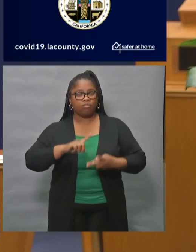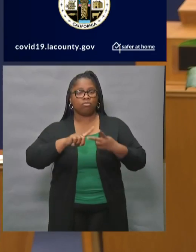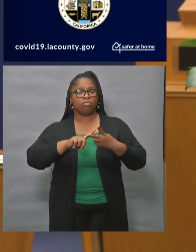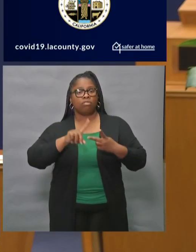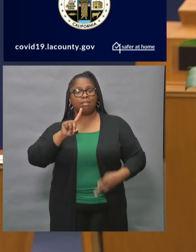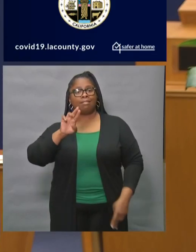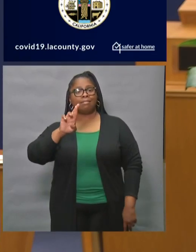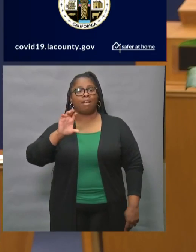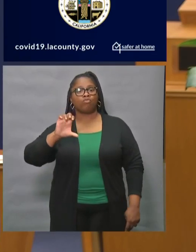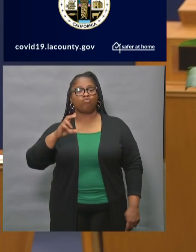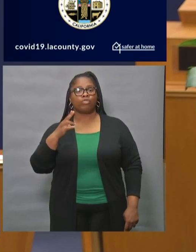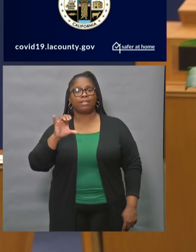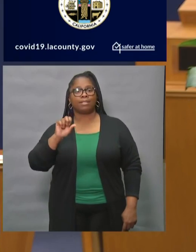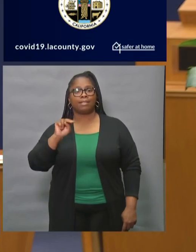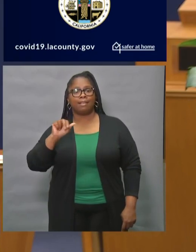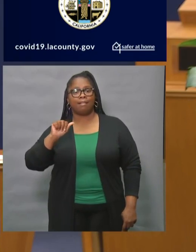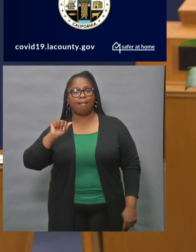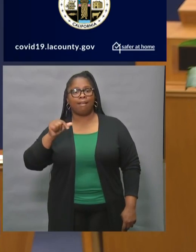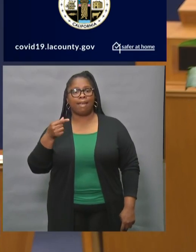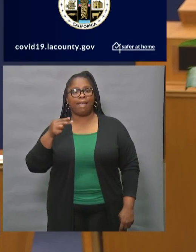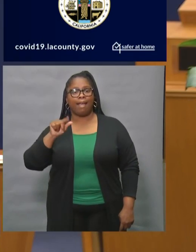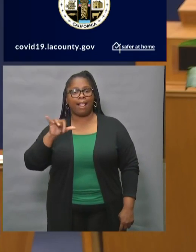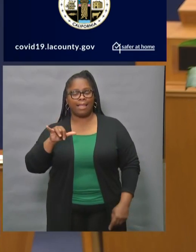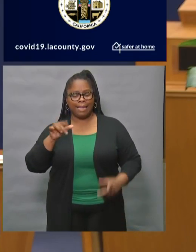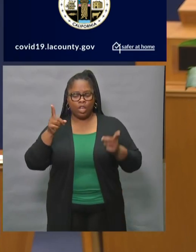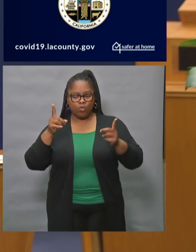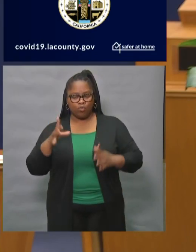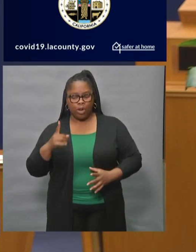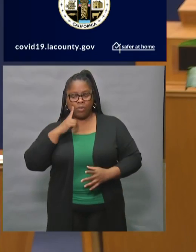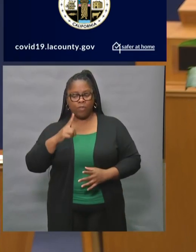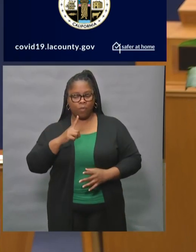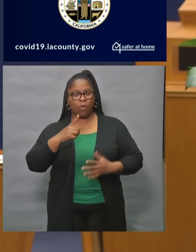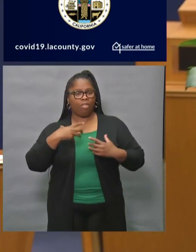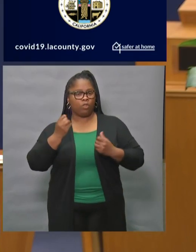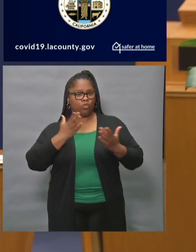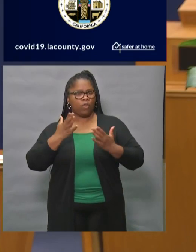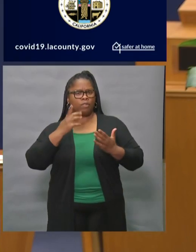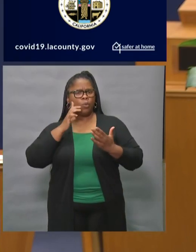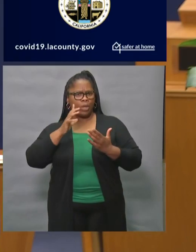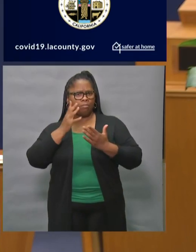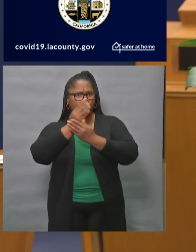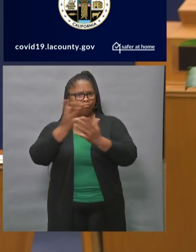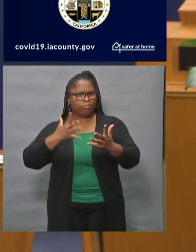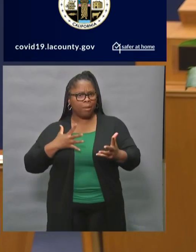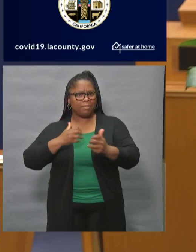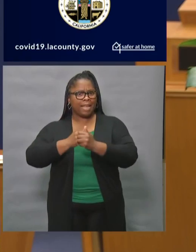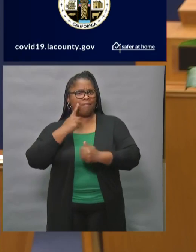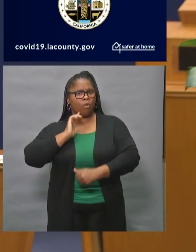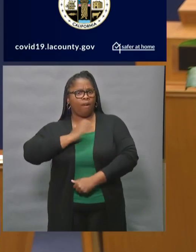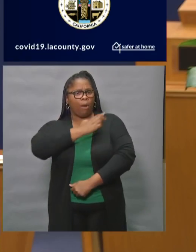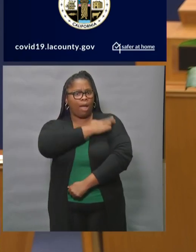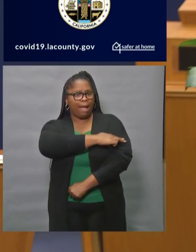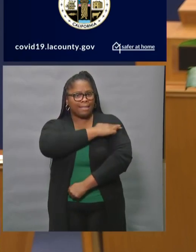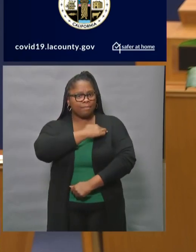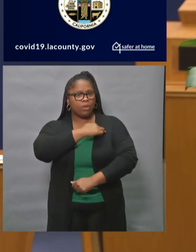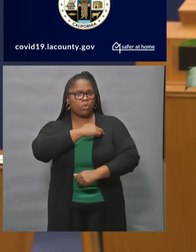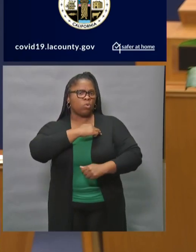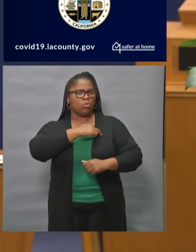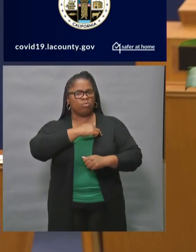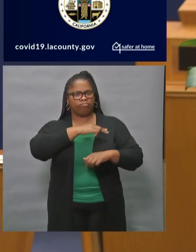Department of Health Services, will share an update on the modeling data for our hospital capacity, which she previewed last